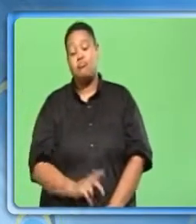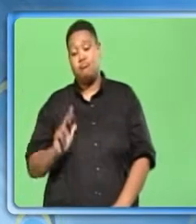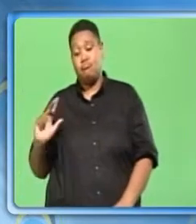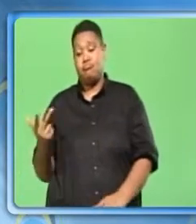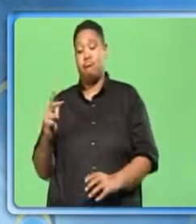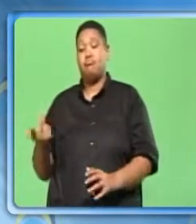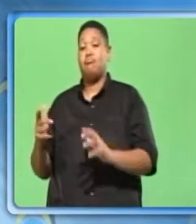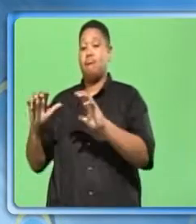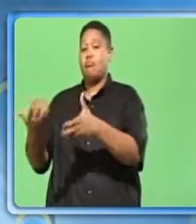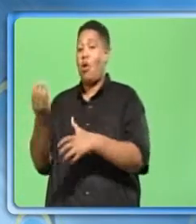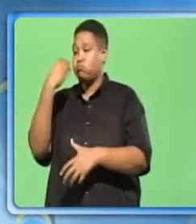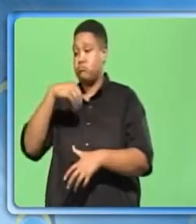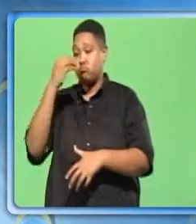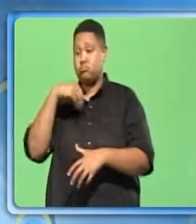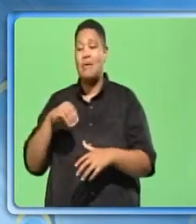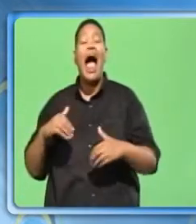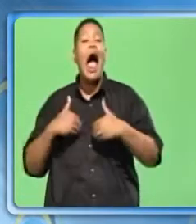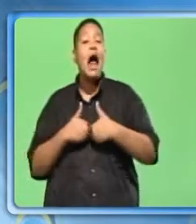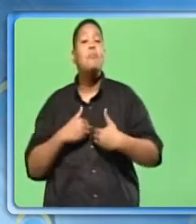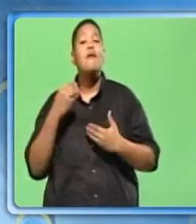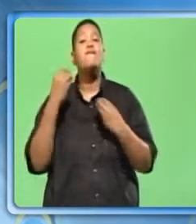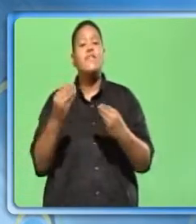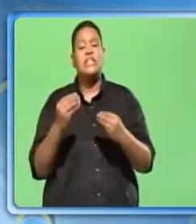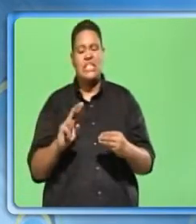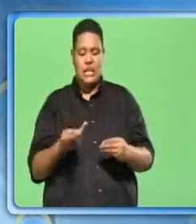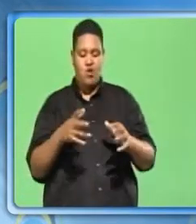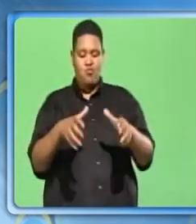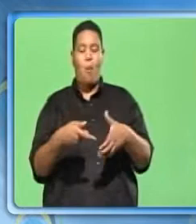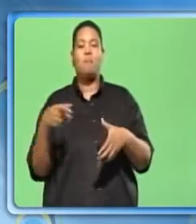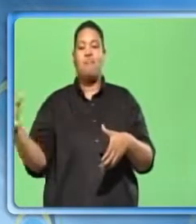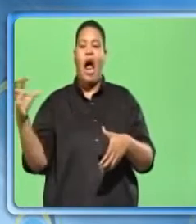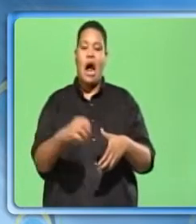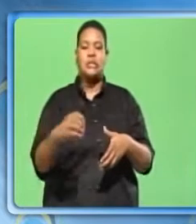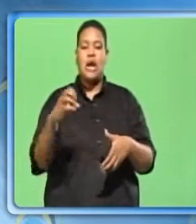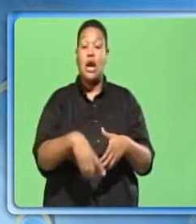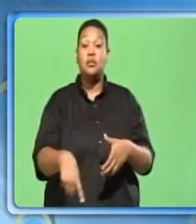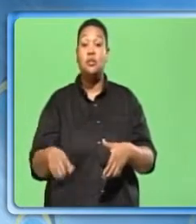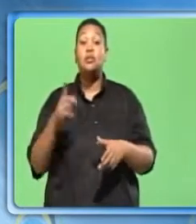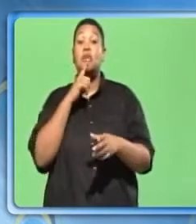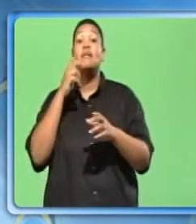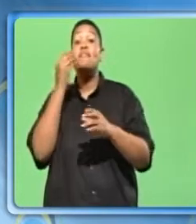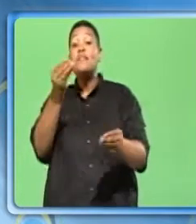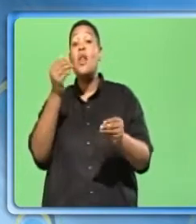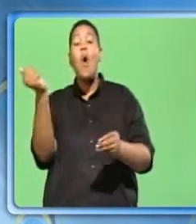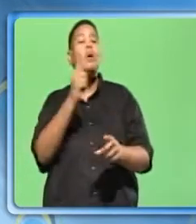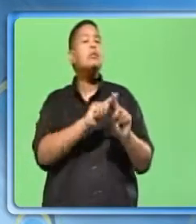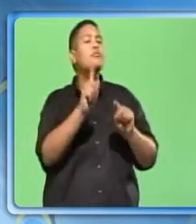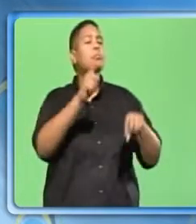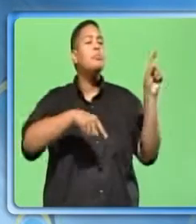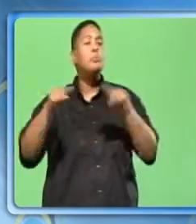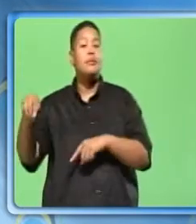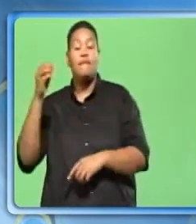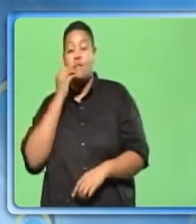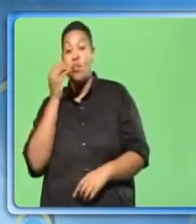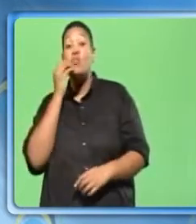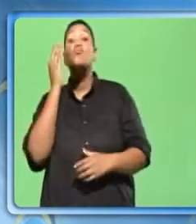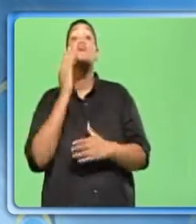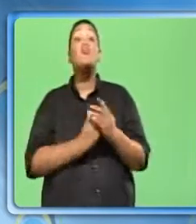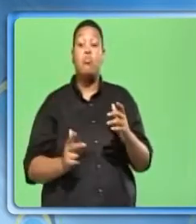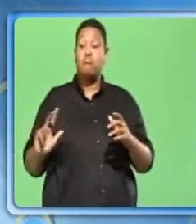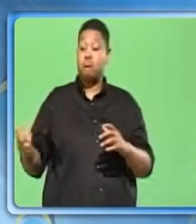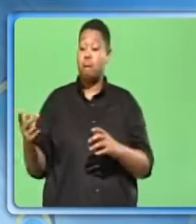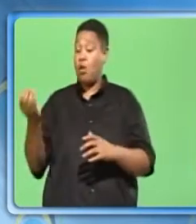Tertiary consumers are animals that feed on the secondary consumer. They feed on all types of food. Some